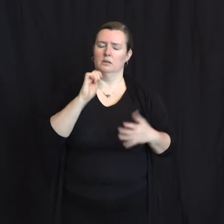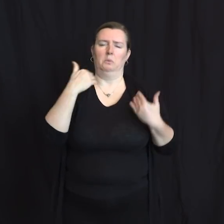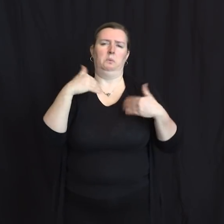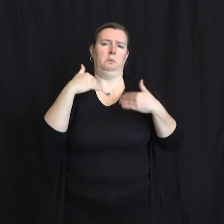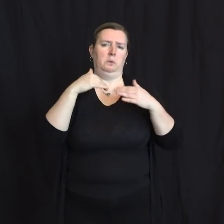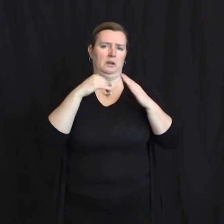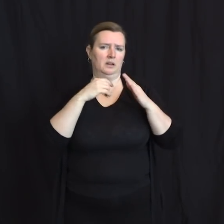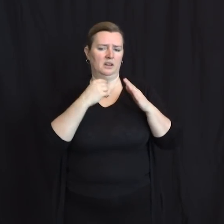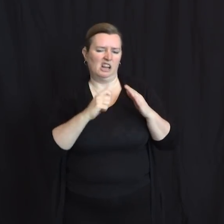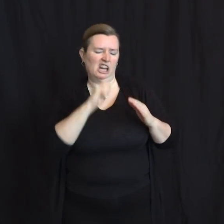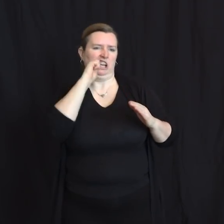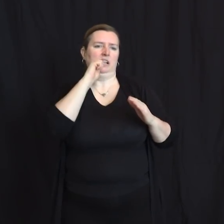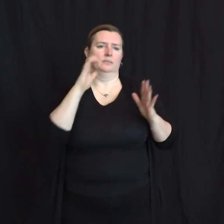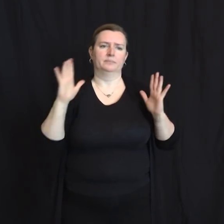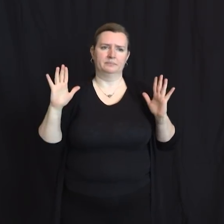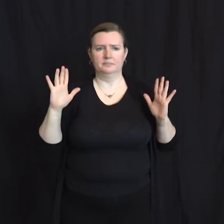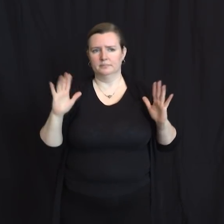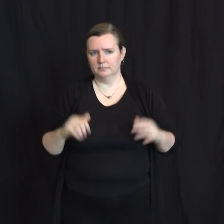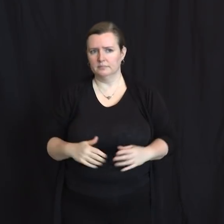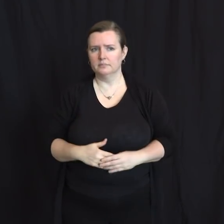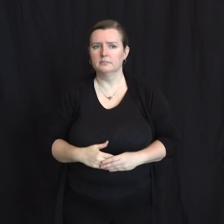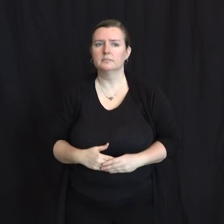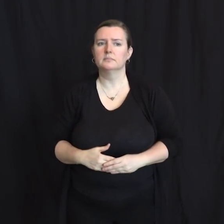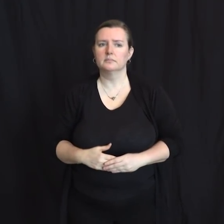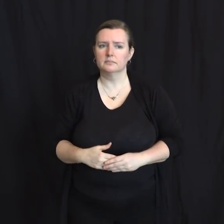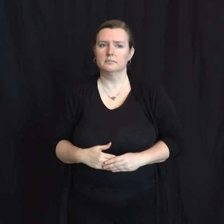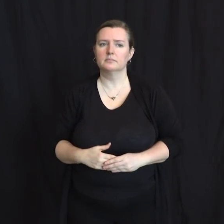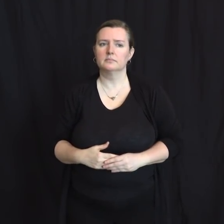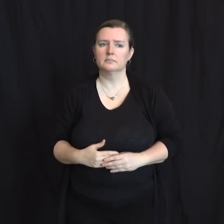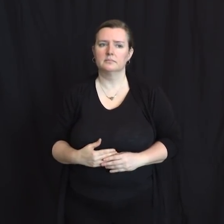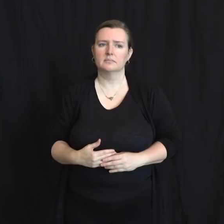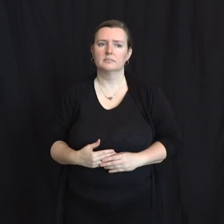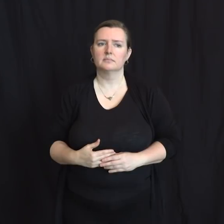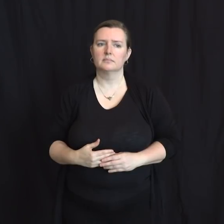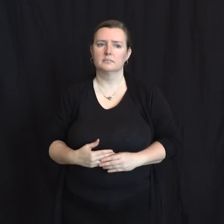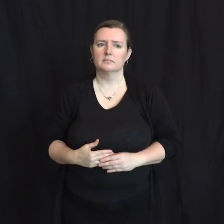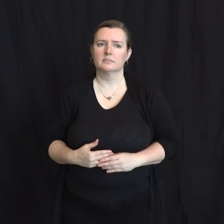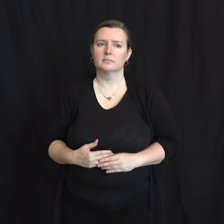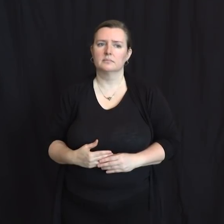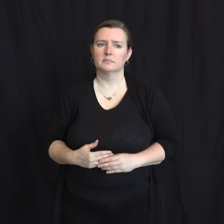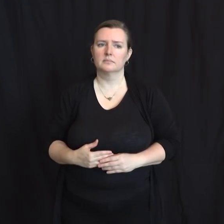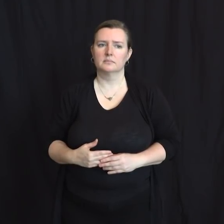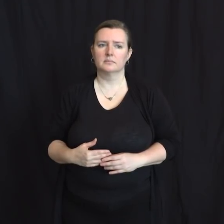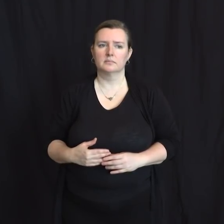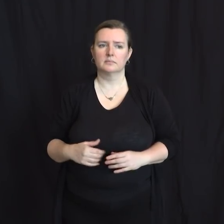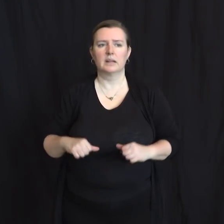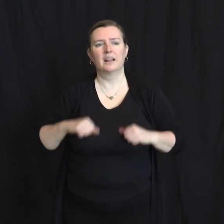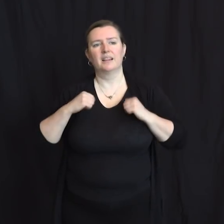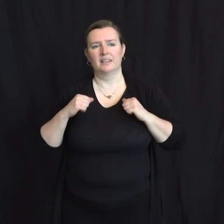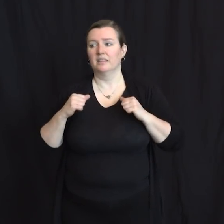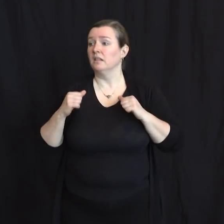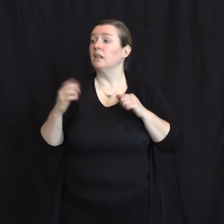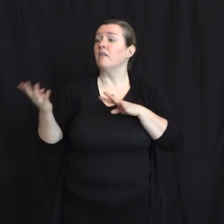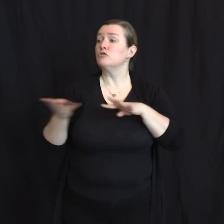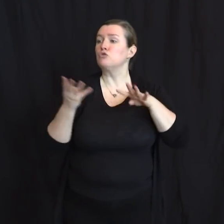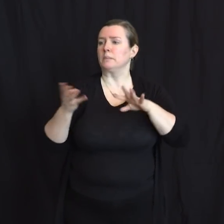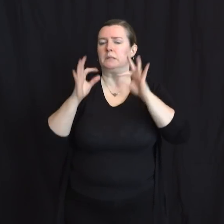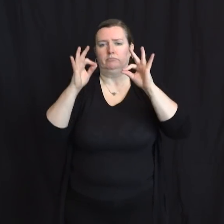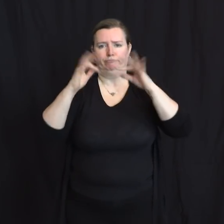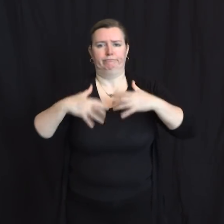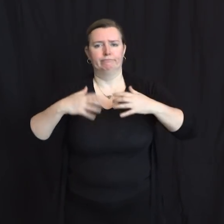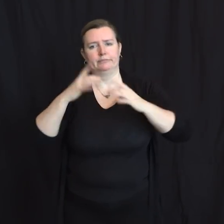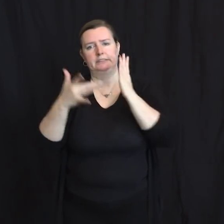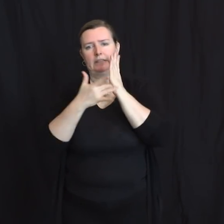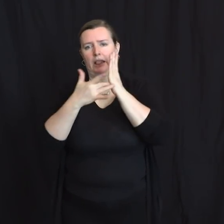By the way, I'm told that our team has channeled the spirit of Thomas Edison and the live stream is back to normal, so thank you all. Elise had a quick follow-up,